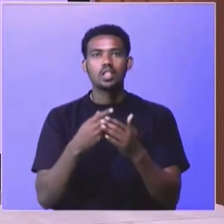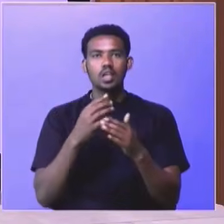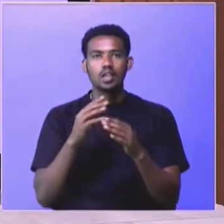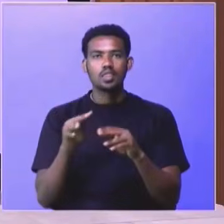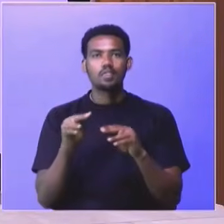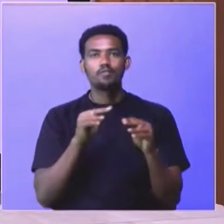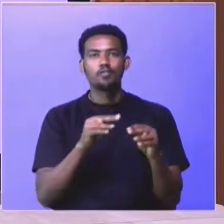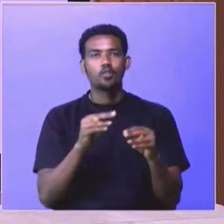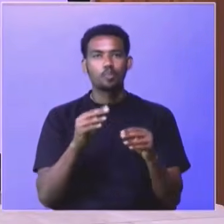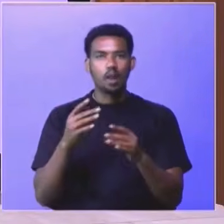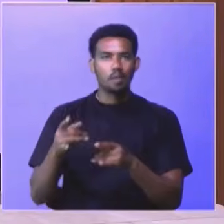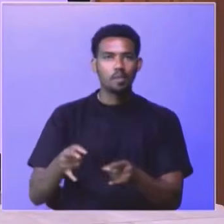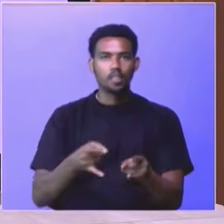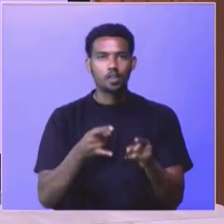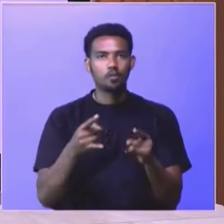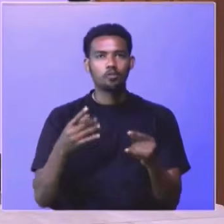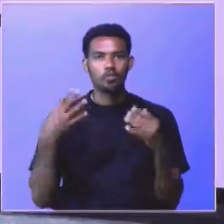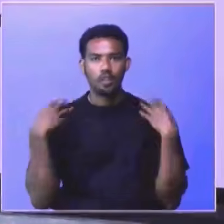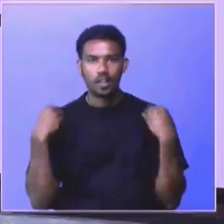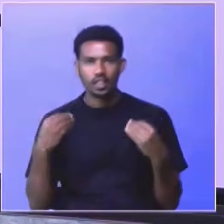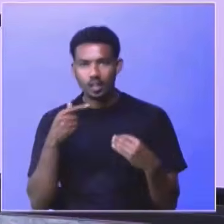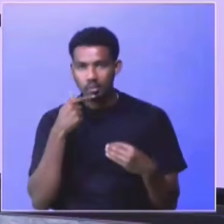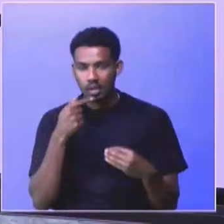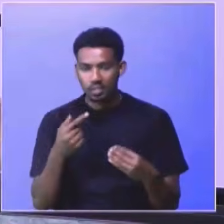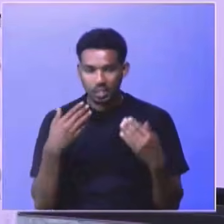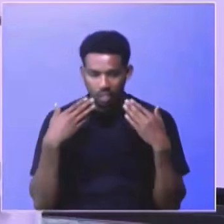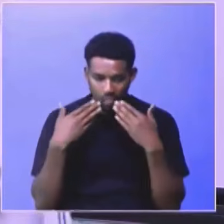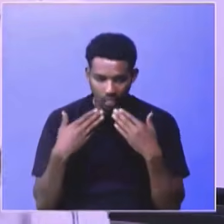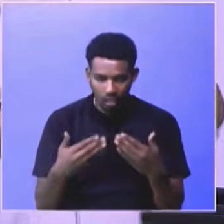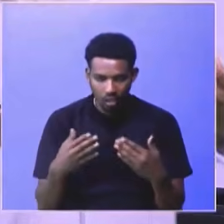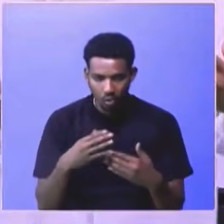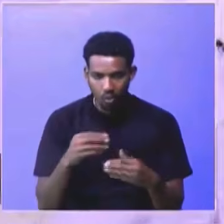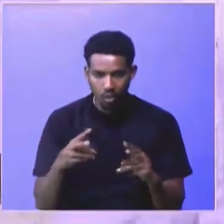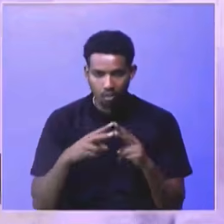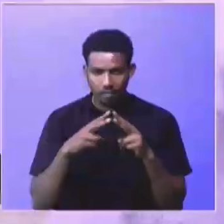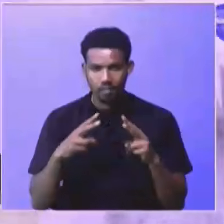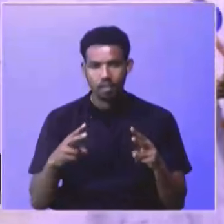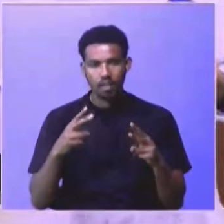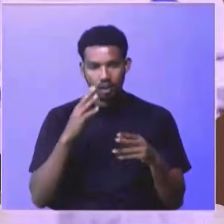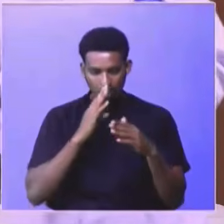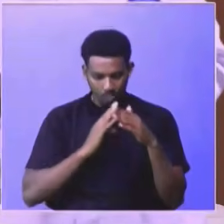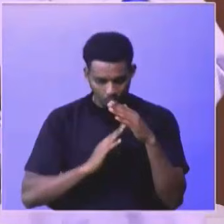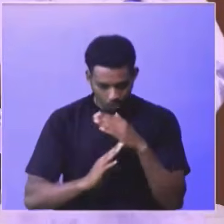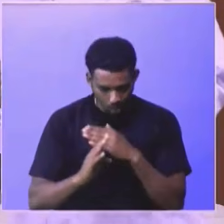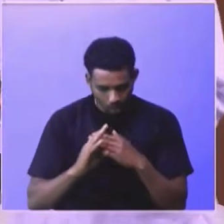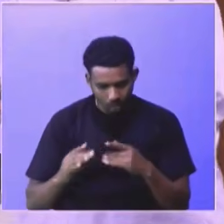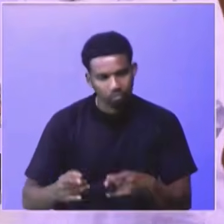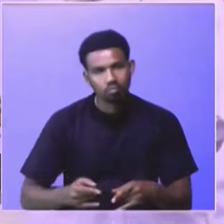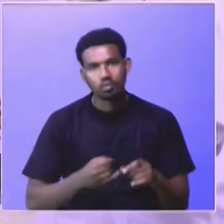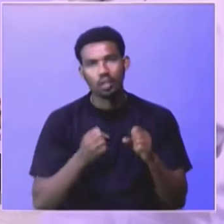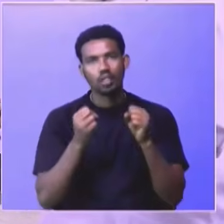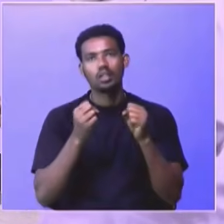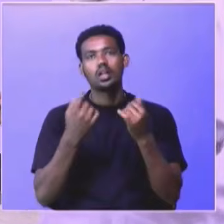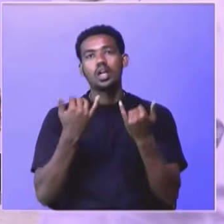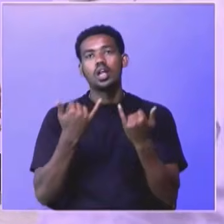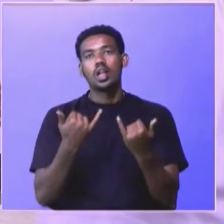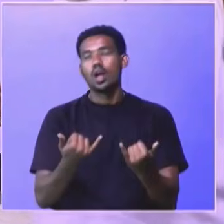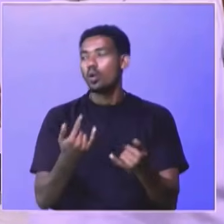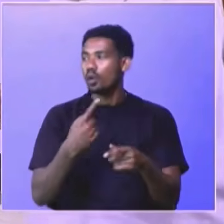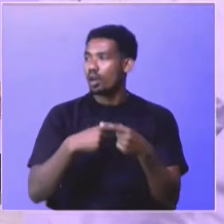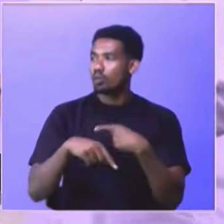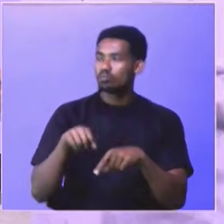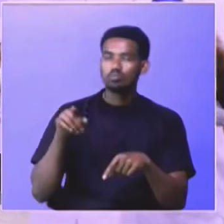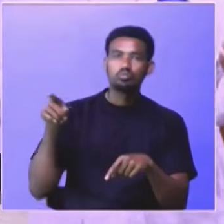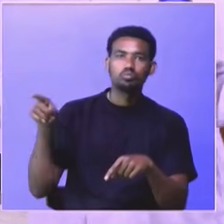greeting by using saying thank you, and it's a very polite method. So when we come to here,